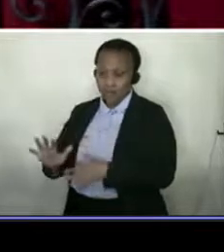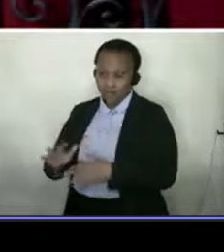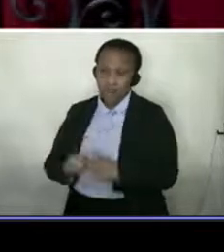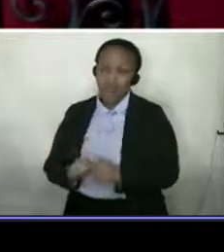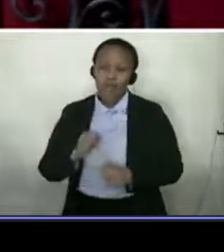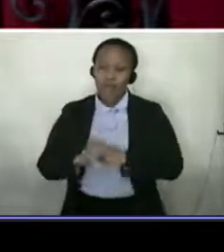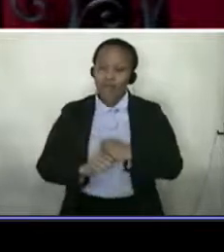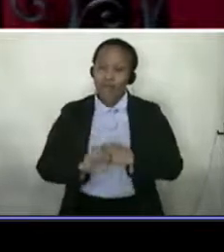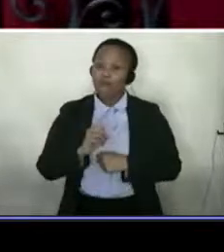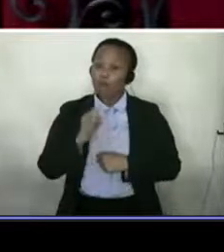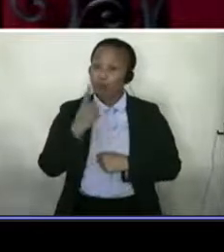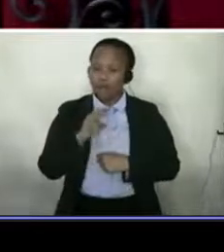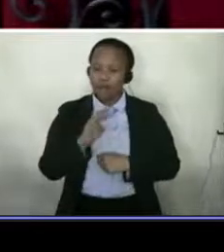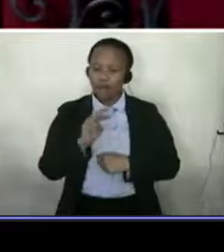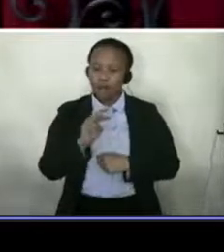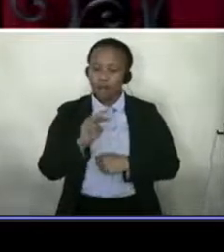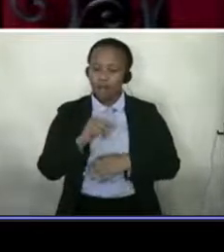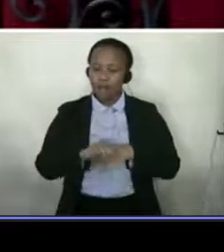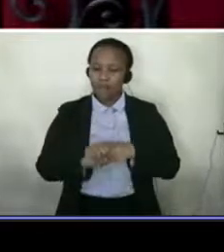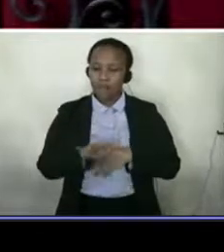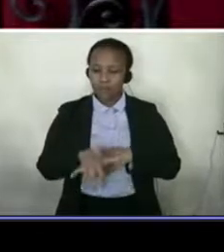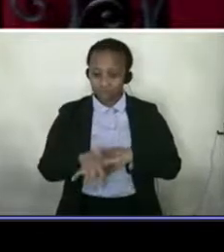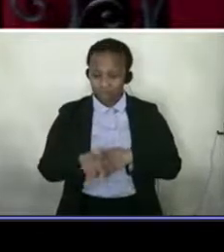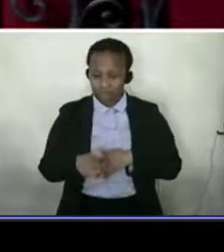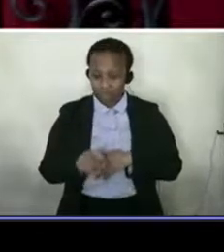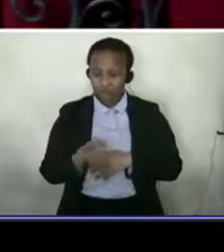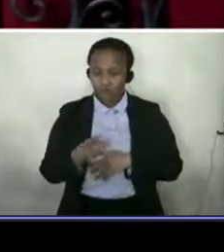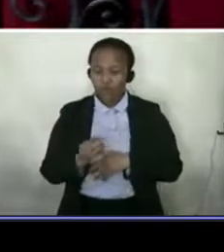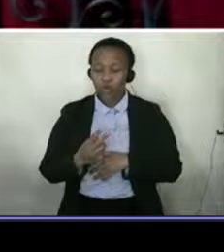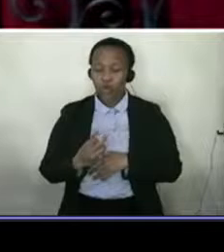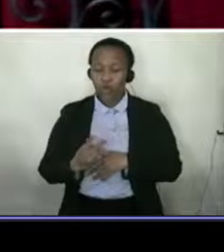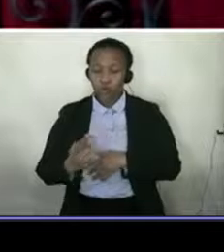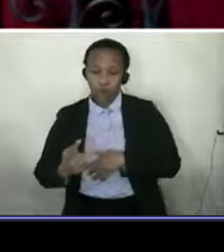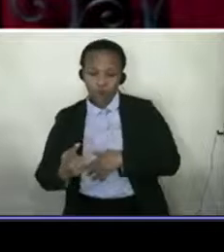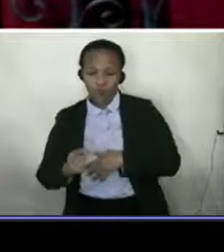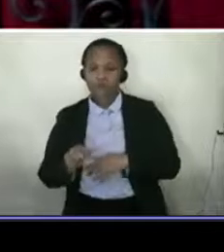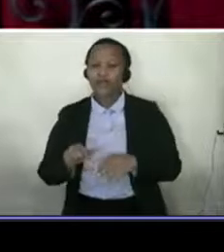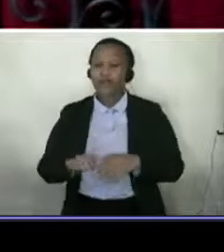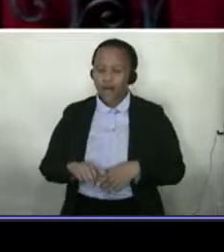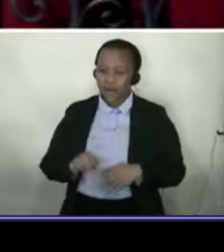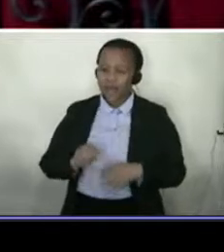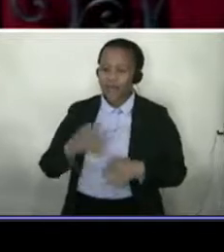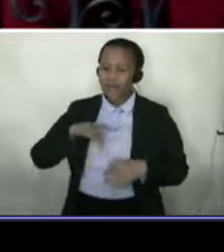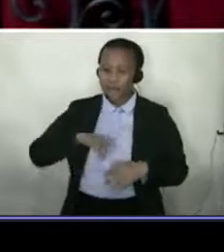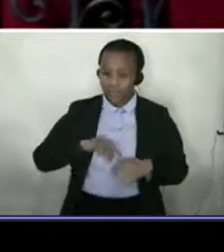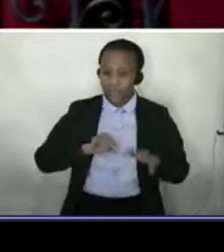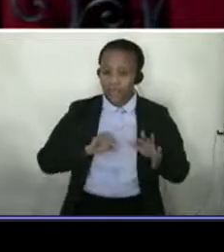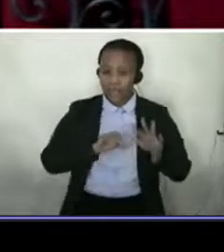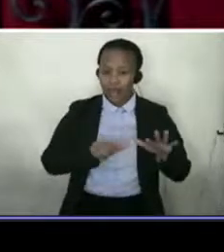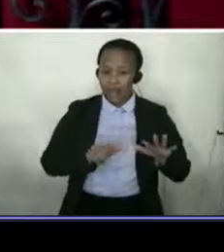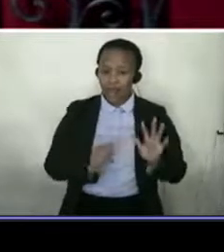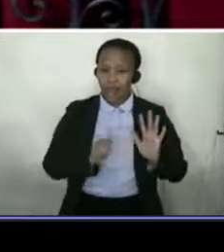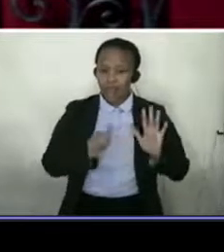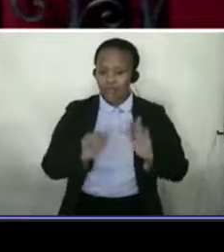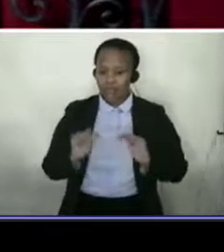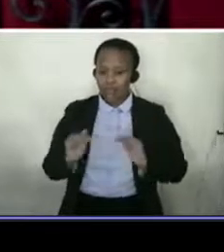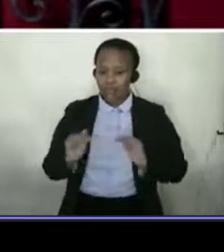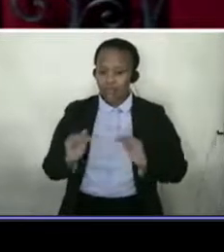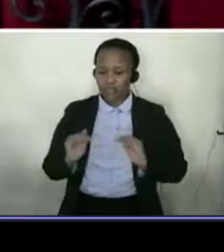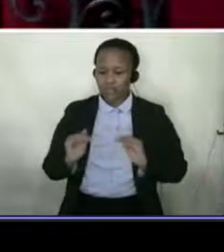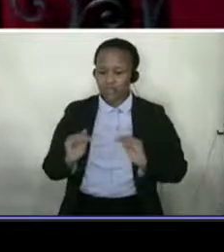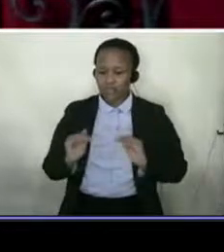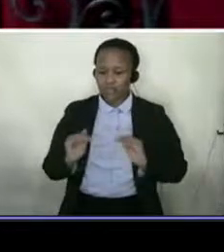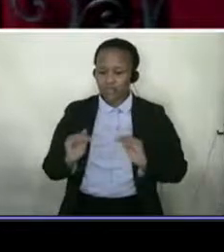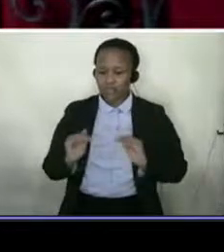1st May 2021, a sanction of demotion from salary level 7 to 6 was pronounced. The official was transferred to